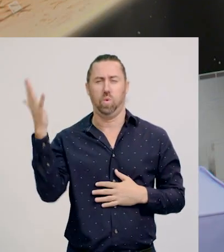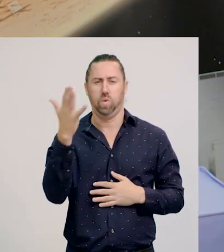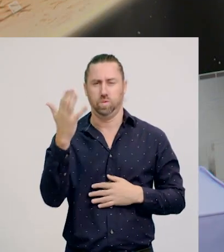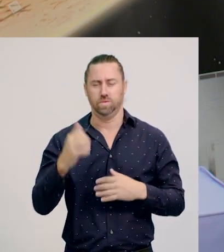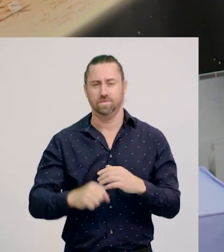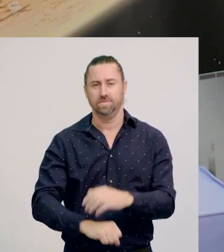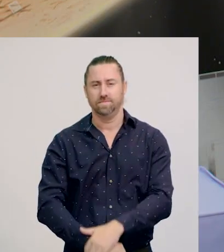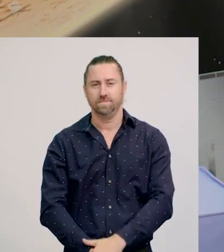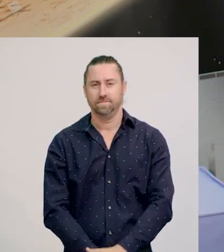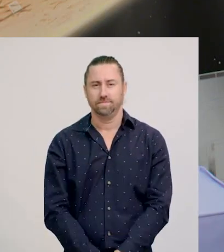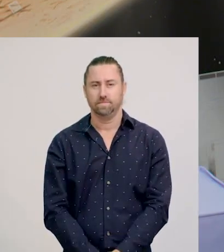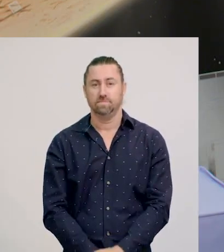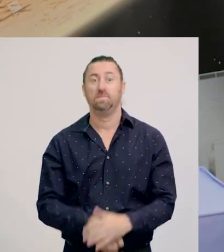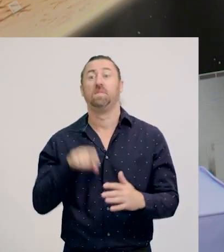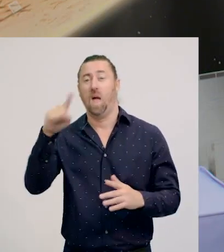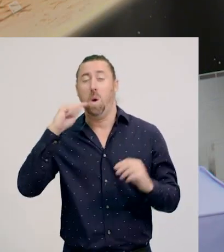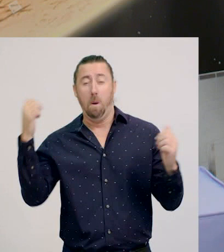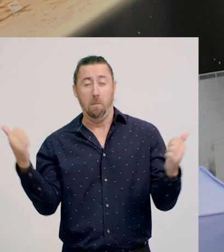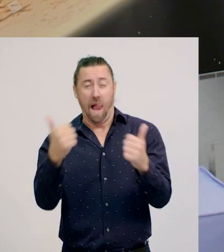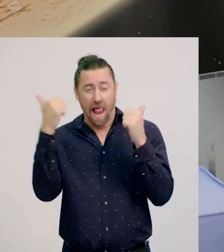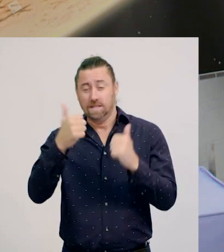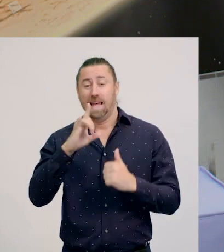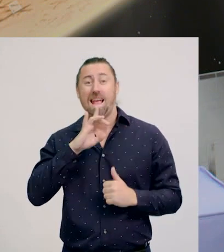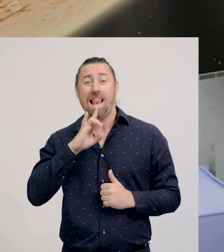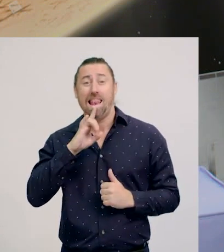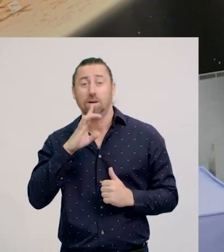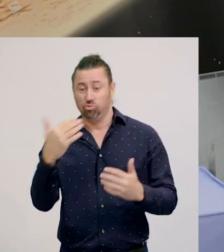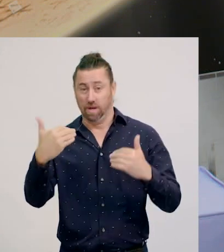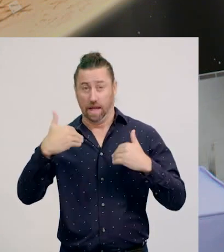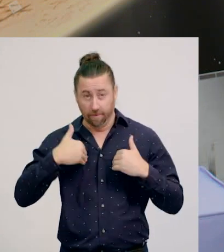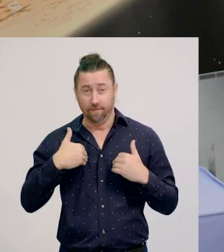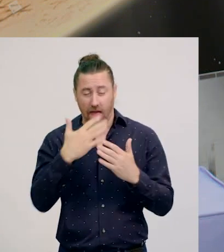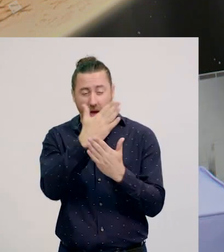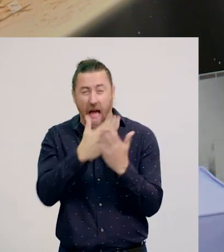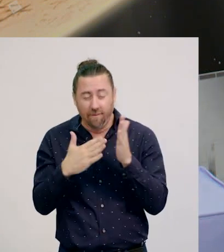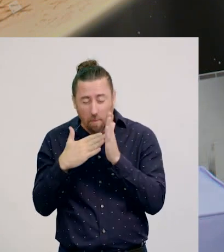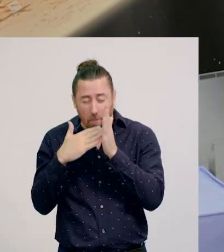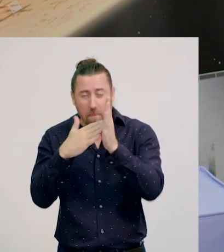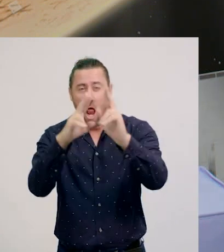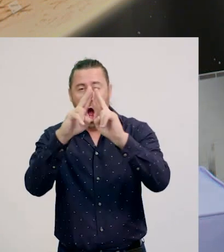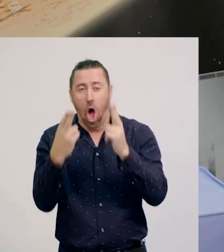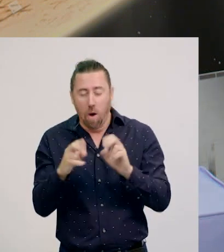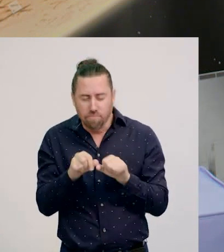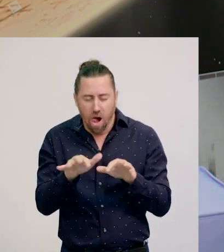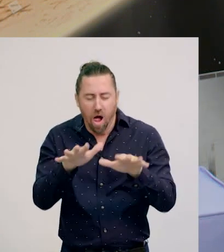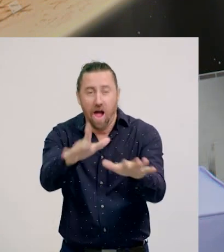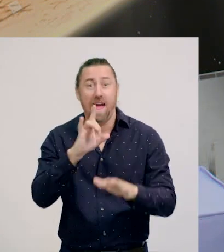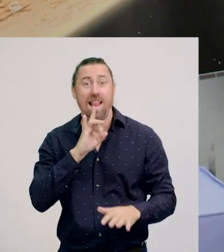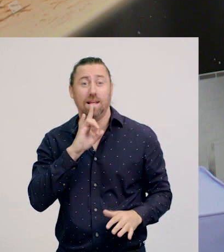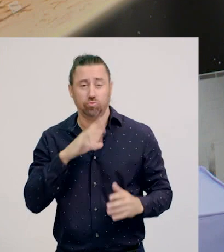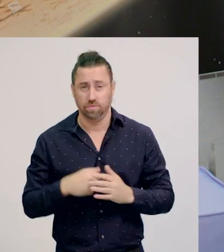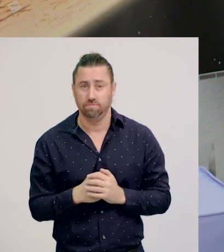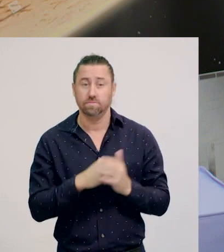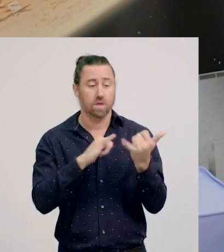is expected to produce enough electricity to power more than 500,000 homes. As well as solar and